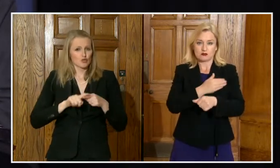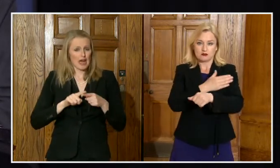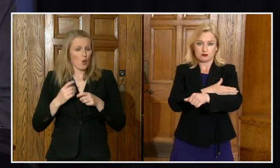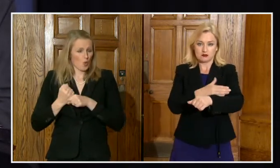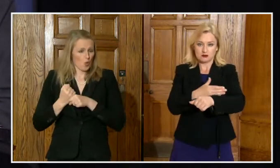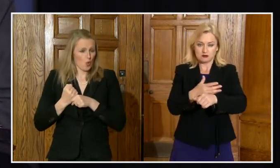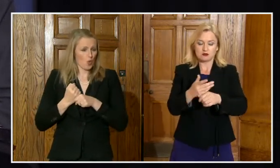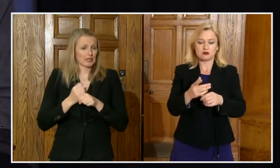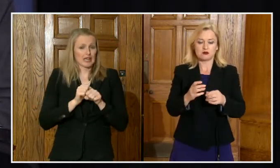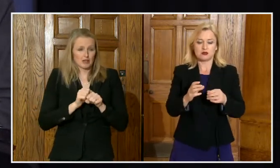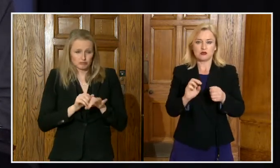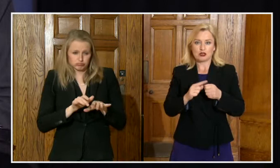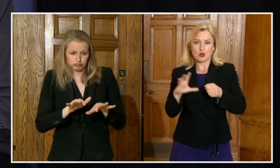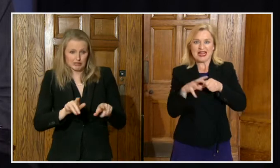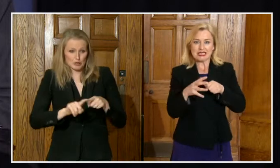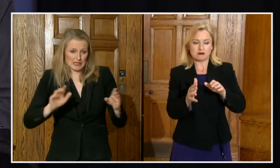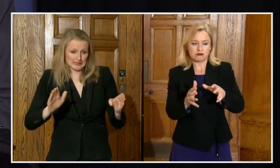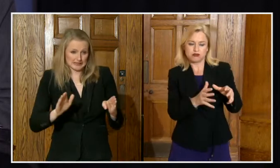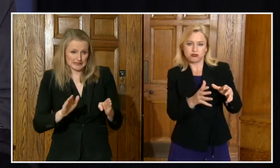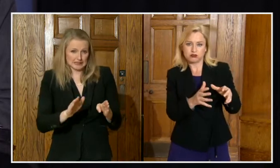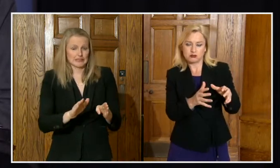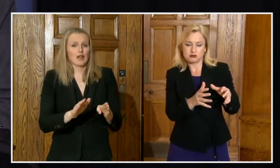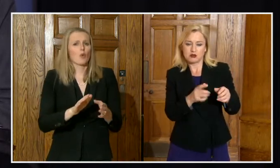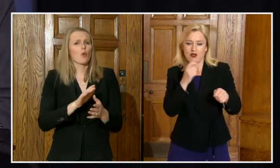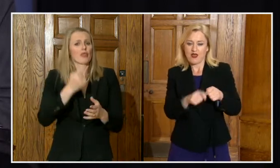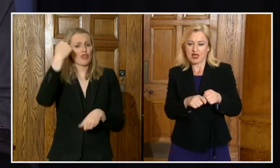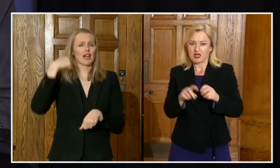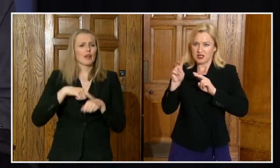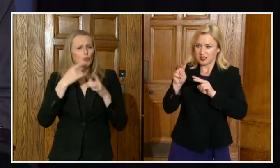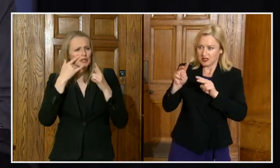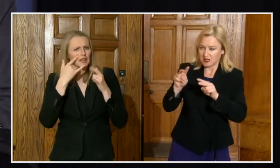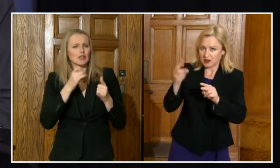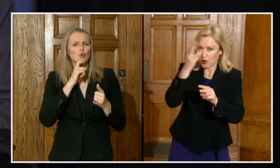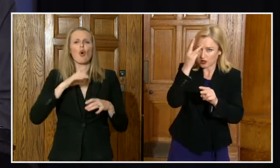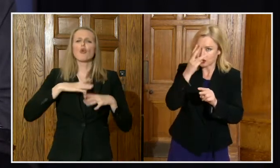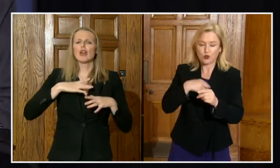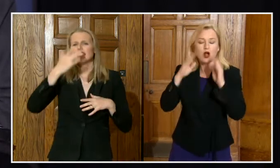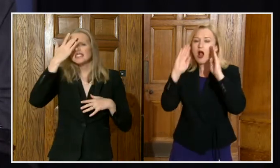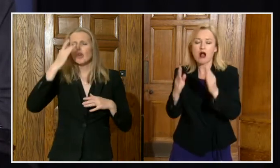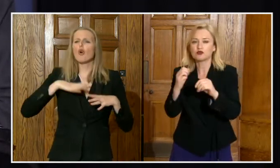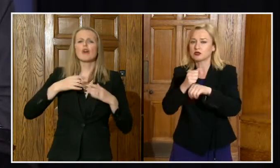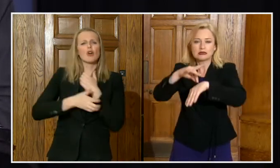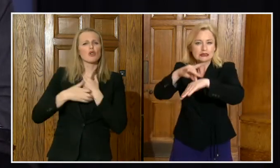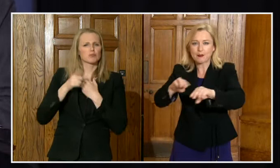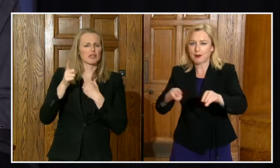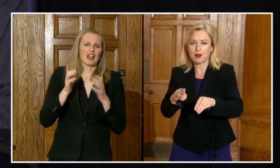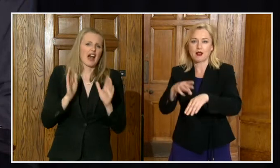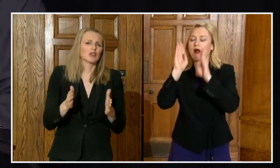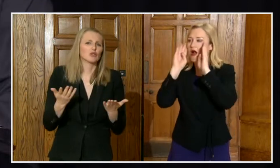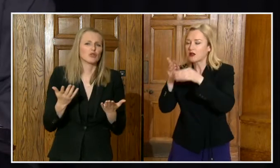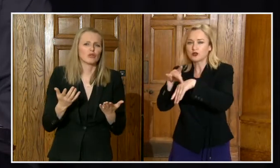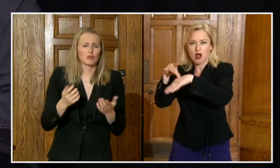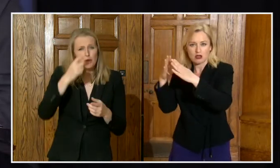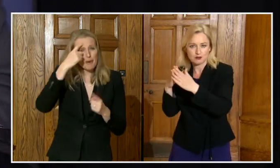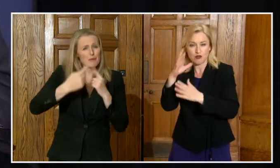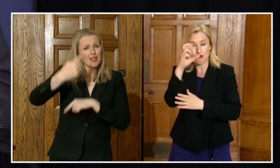of our testing effort was in those people who were sick and in hospital, and that was entirely right and appropriate. And we need to remember back that in